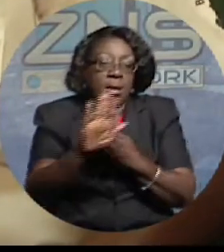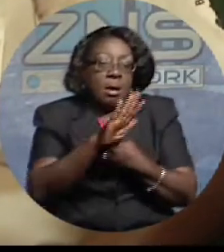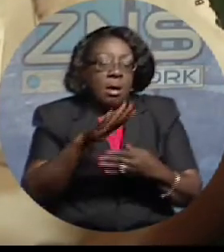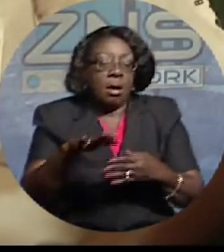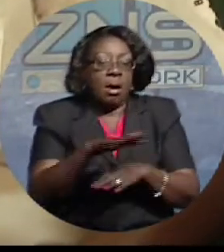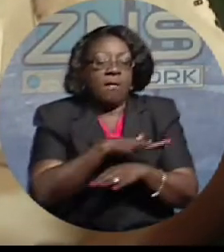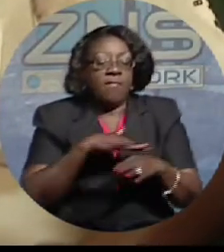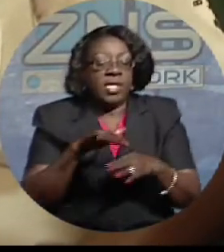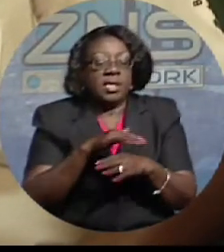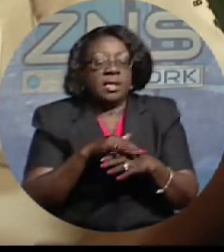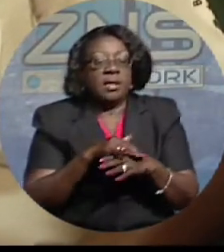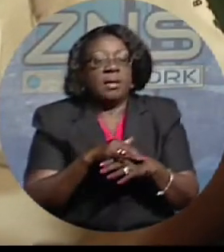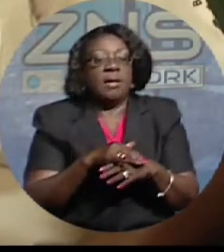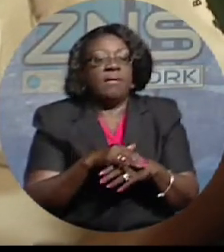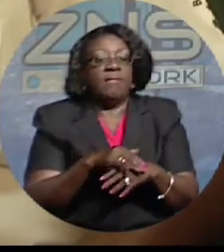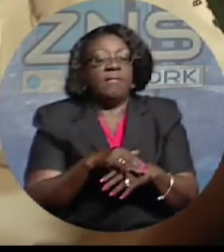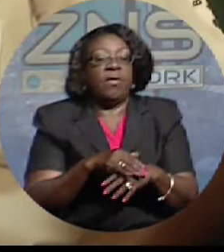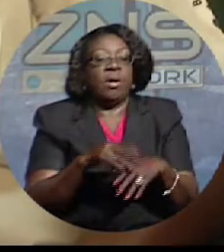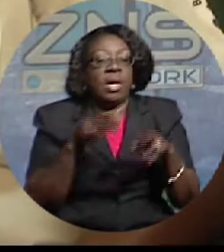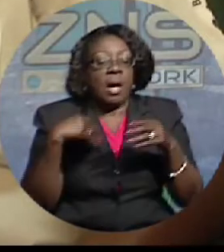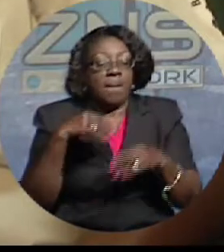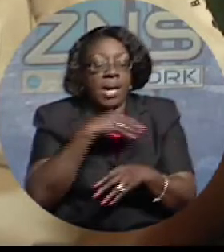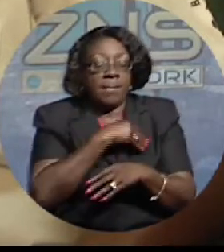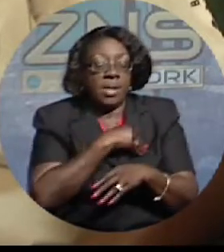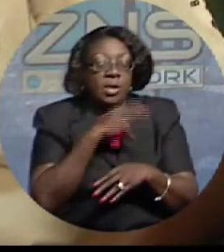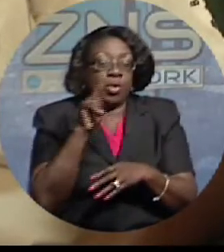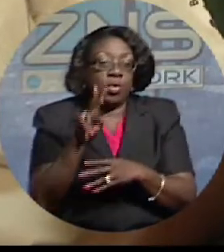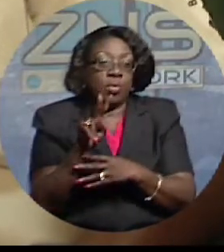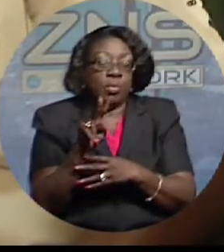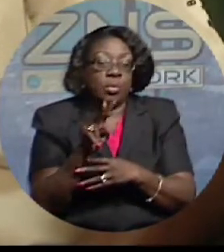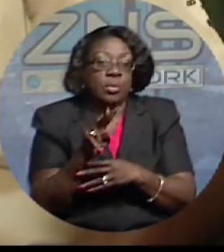non-uniformed staff in Customs and Immigration, 2,